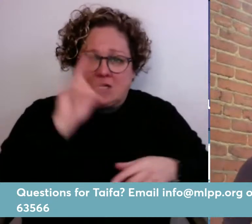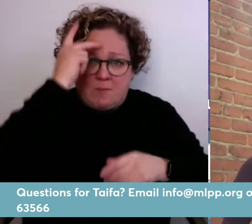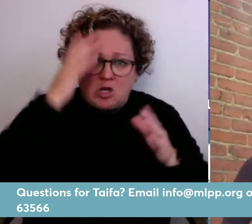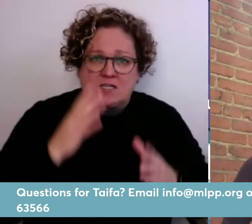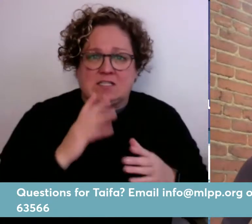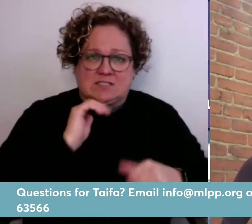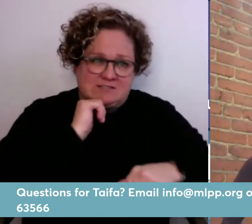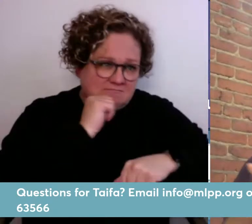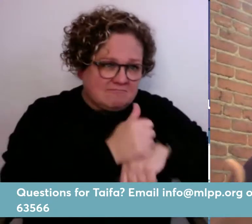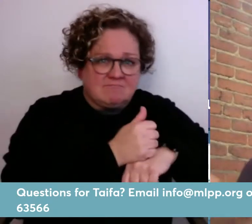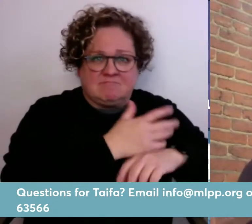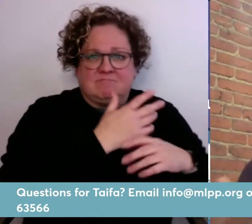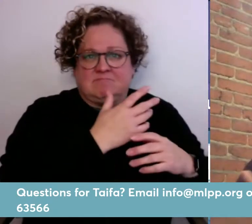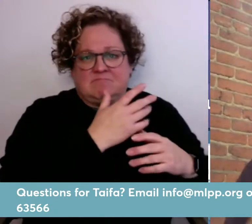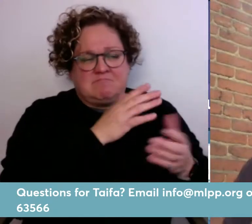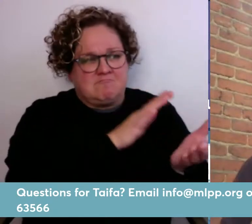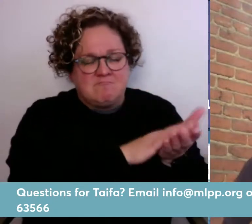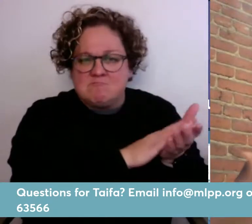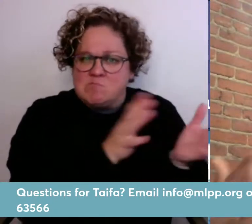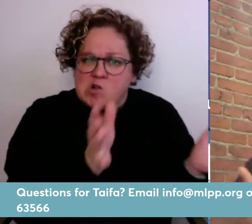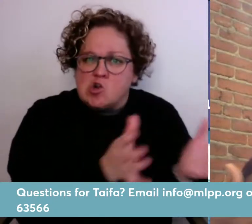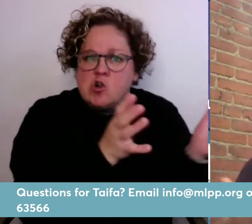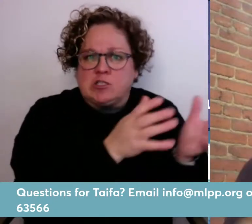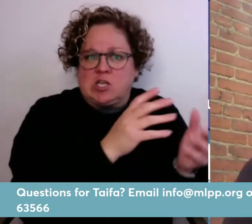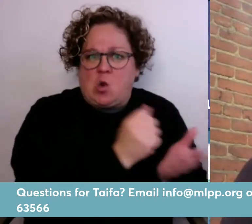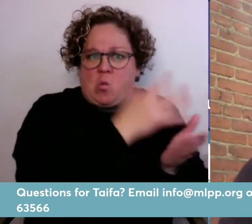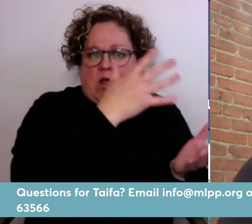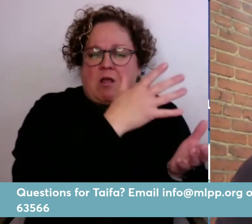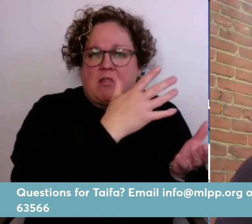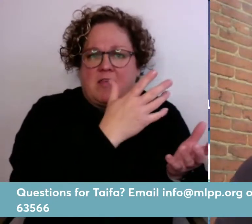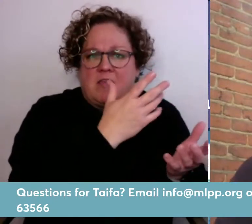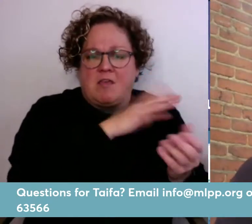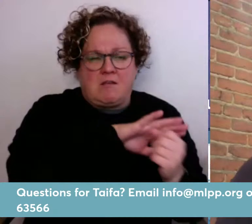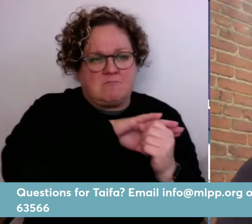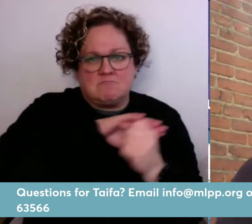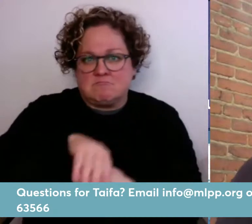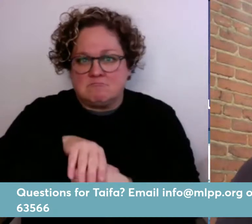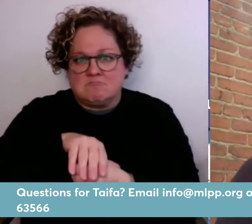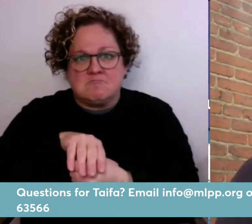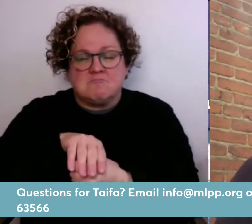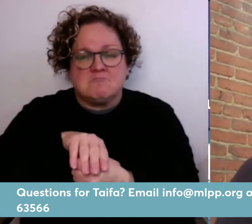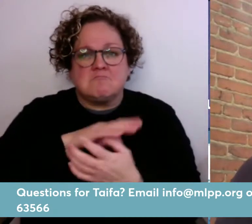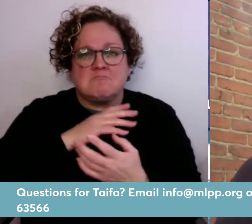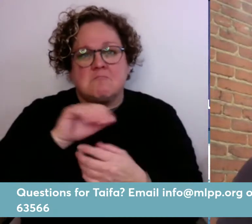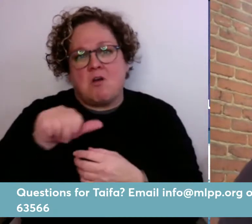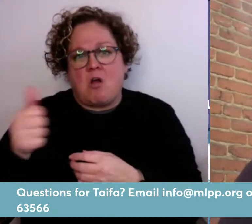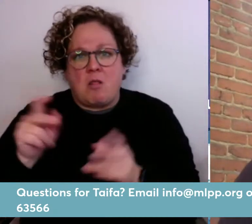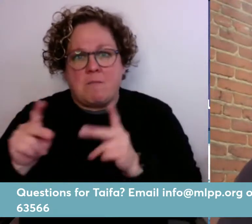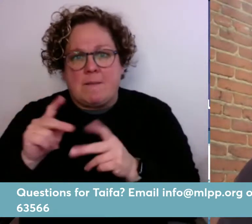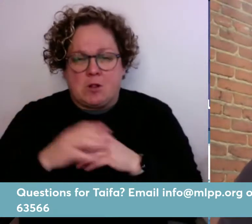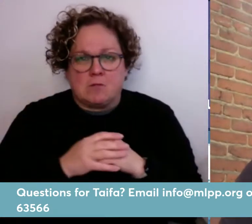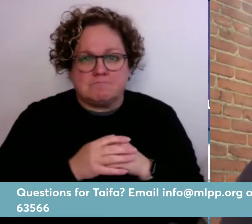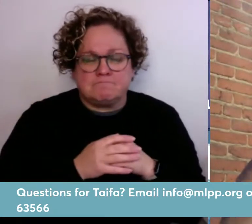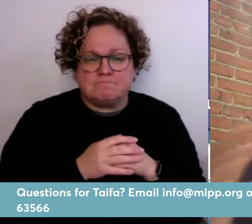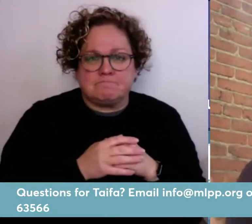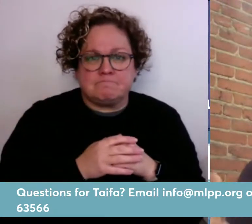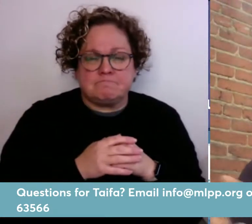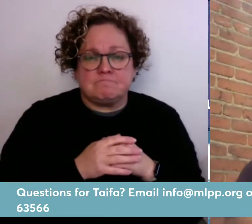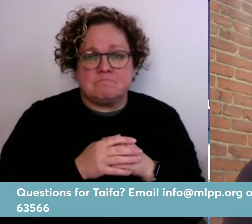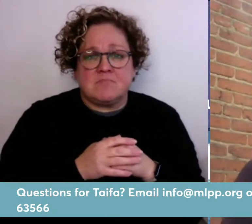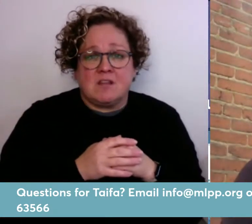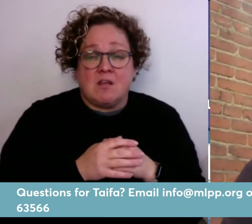in exchange for being funded to amass political power for themselves? Yes. Are